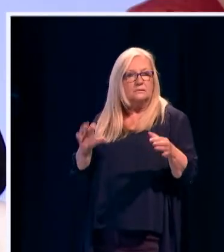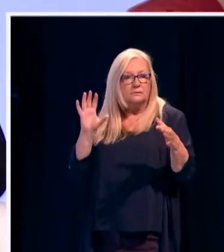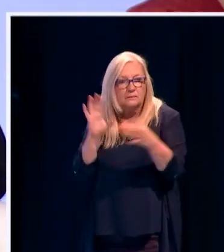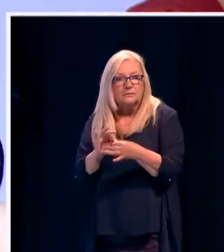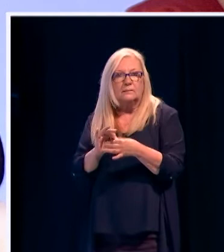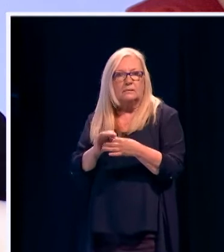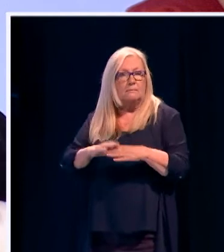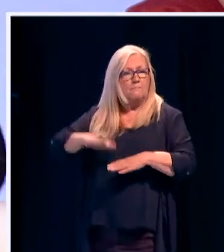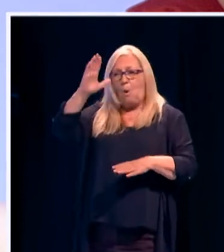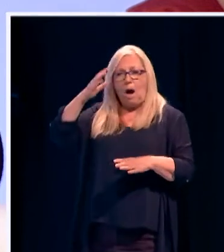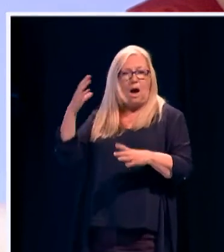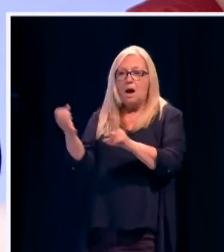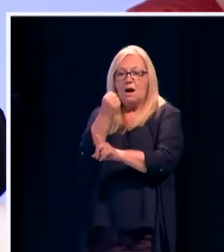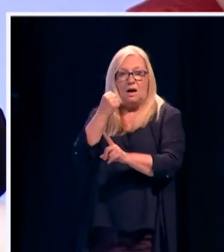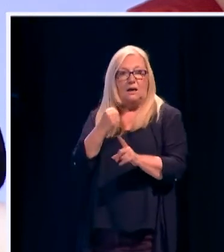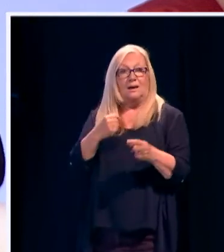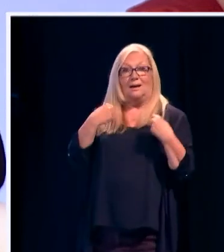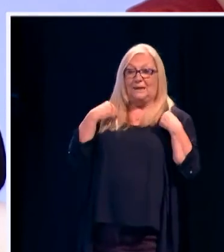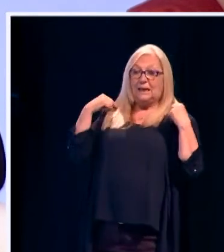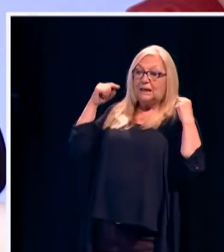much more productive than stay there